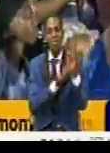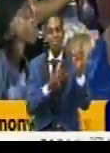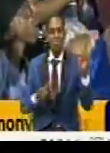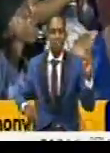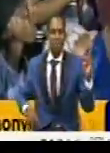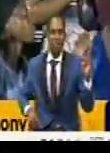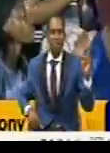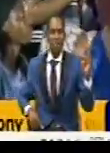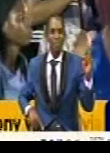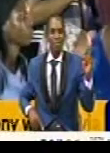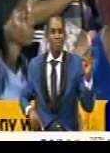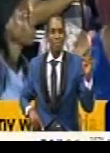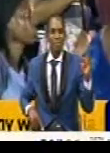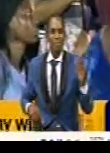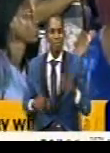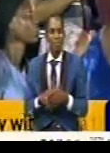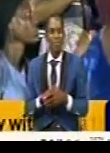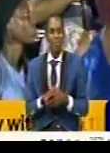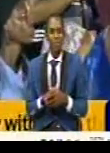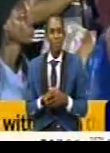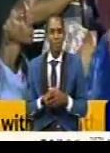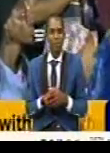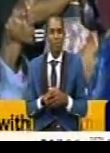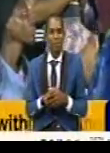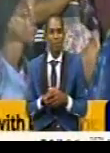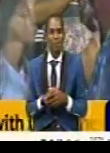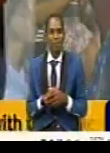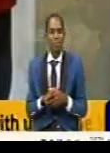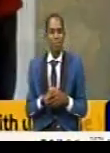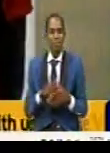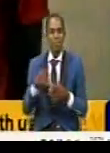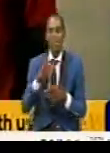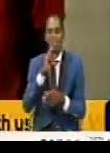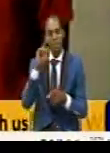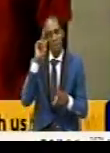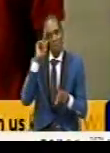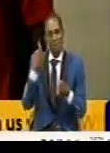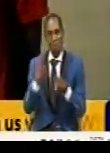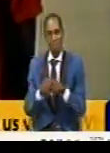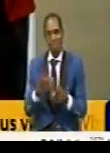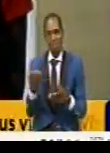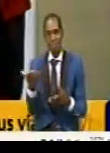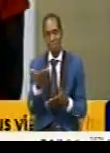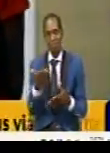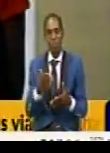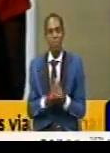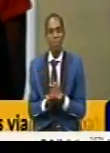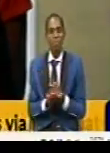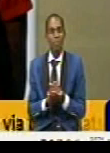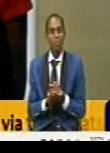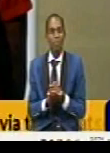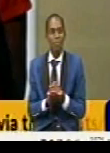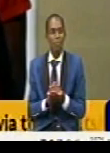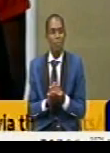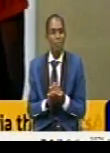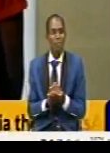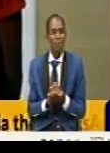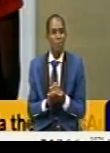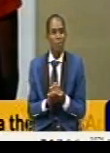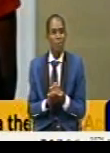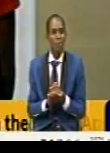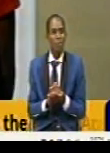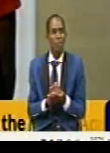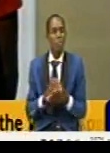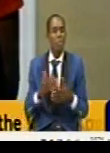Praise the Lord. Church, praise the Lord. My name is Barison Alitura, and this is my brother,